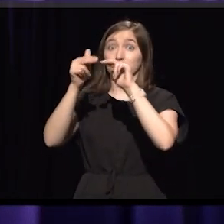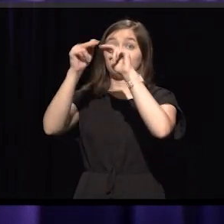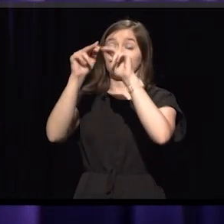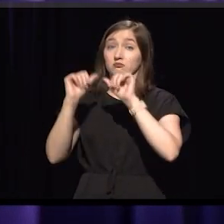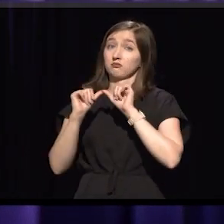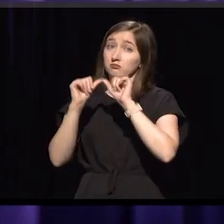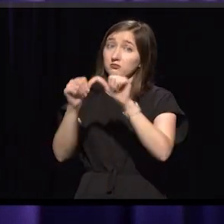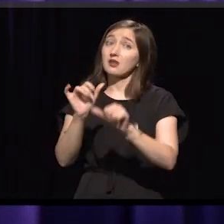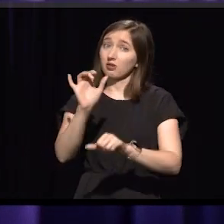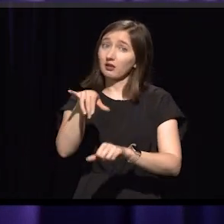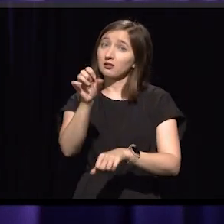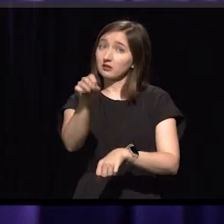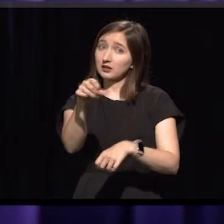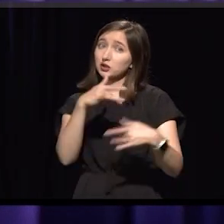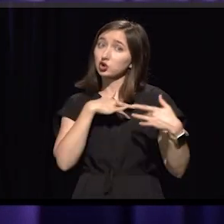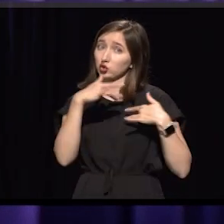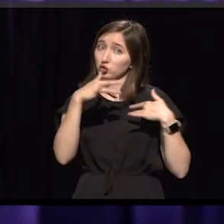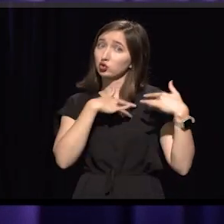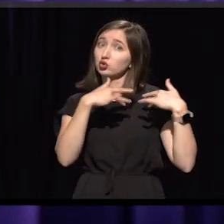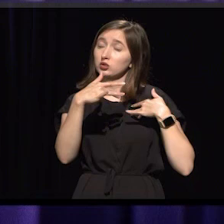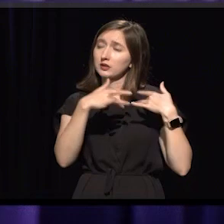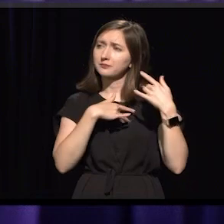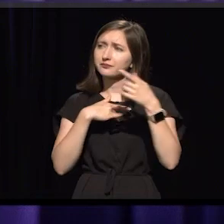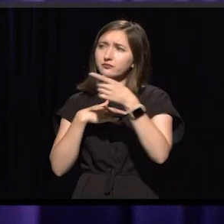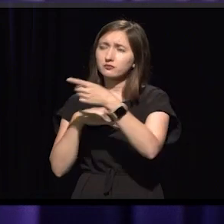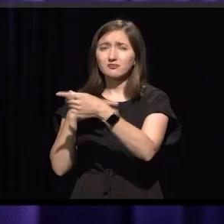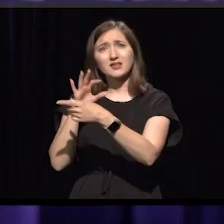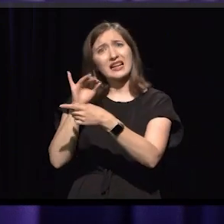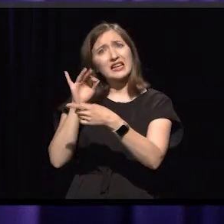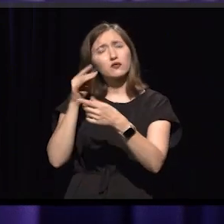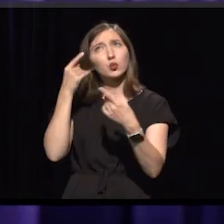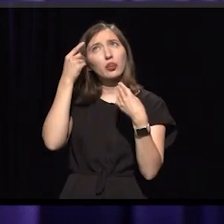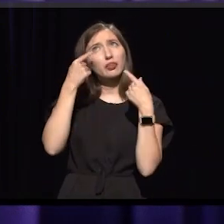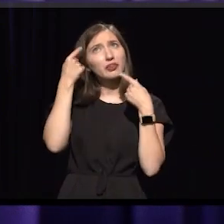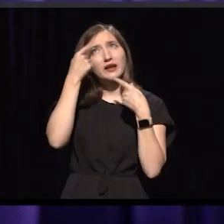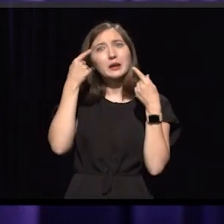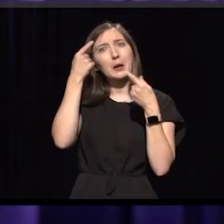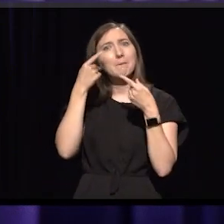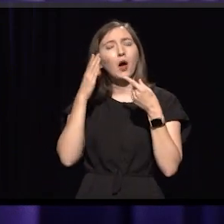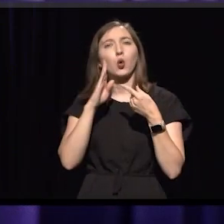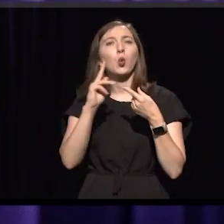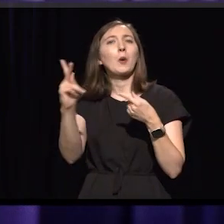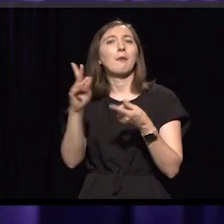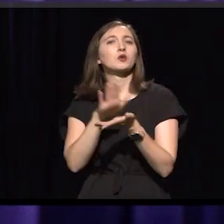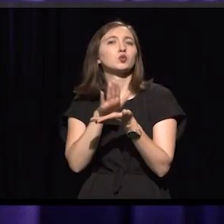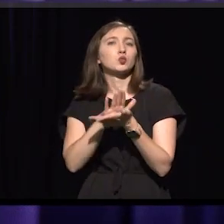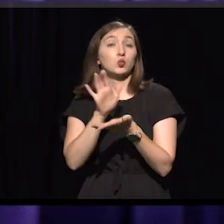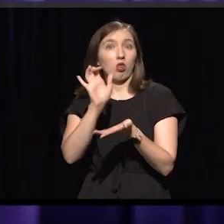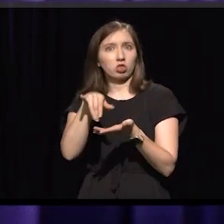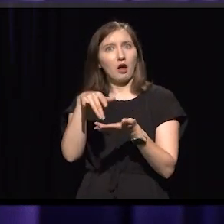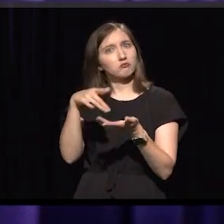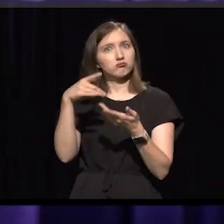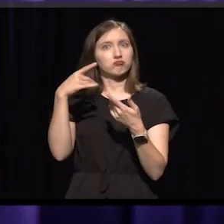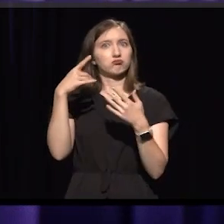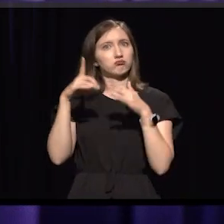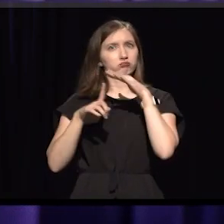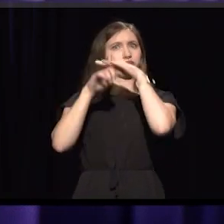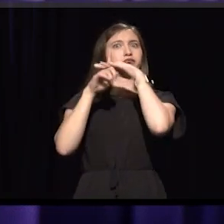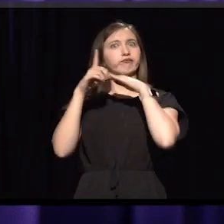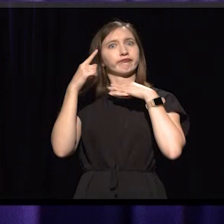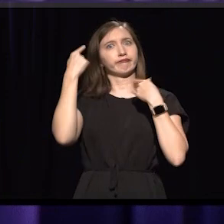concerning. I think that is if you're going into back to school and that being top of mind, right? Right. It